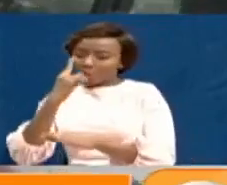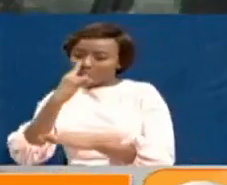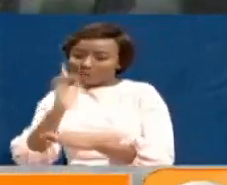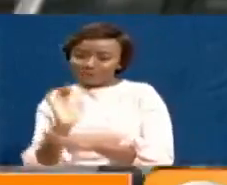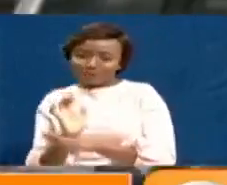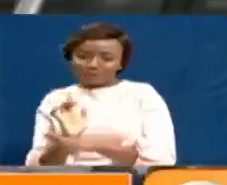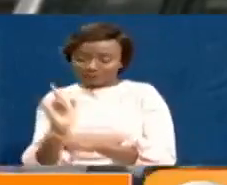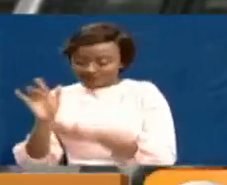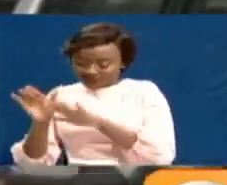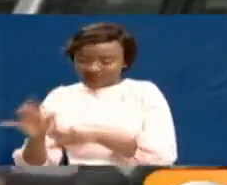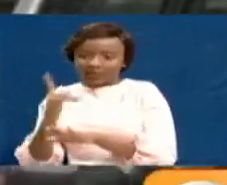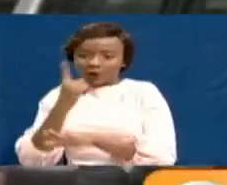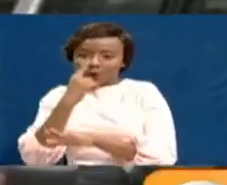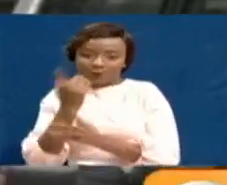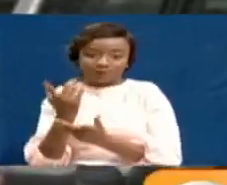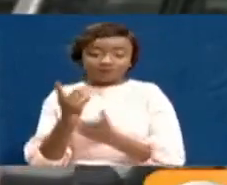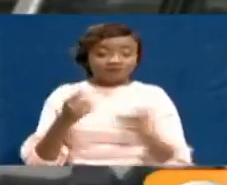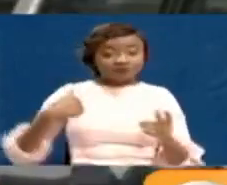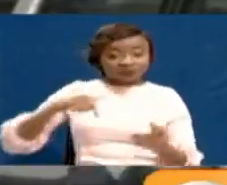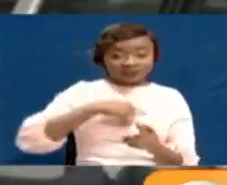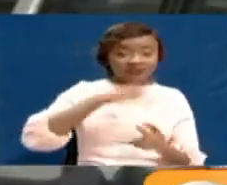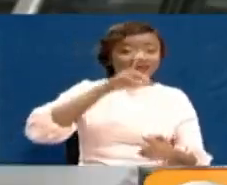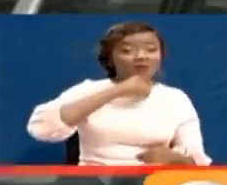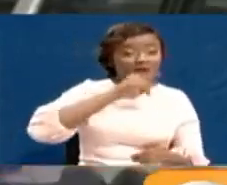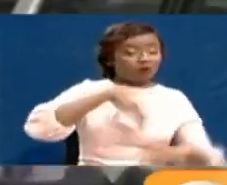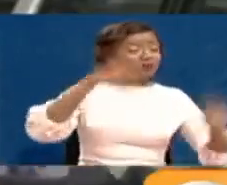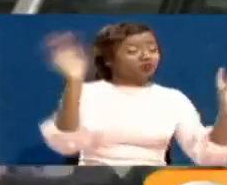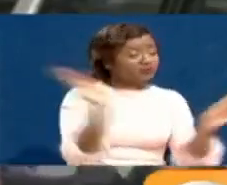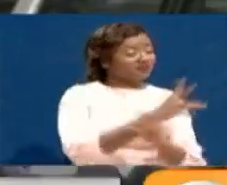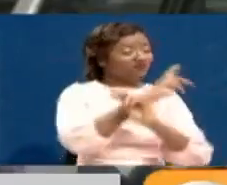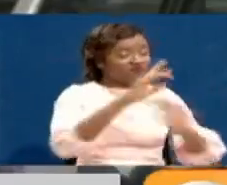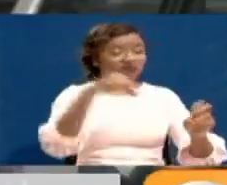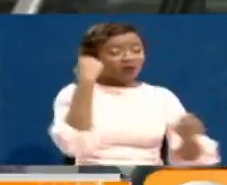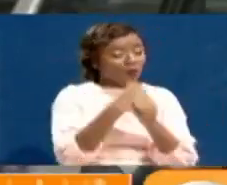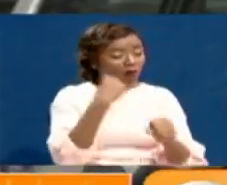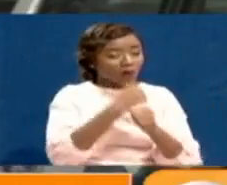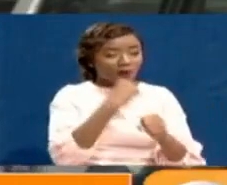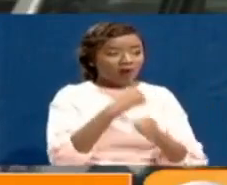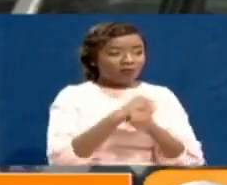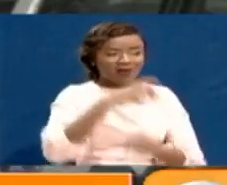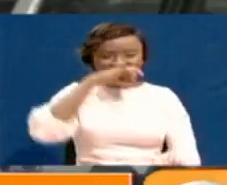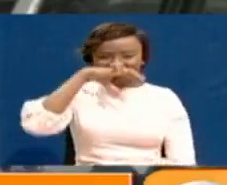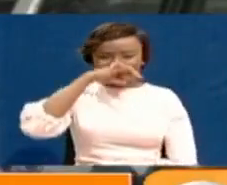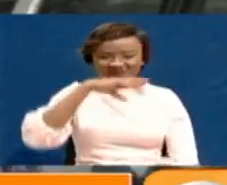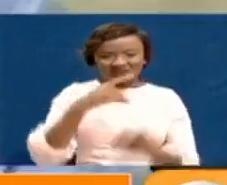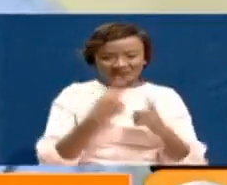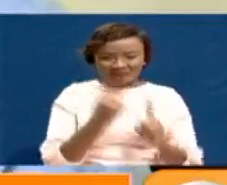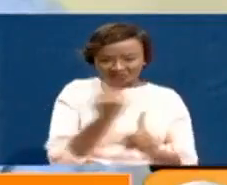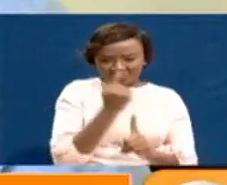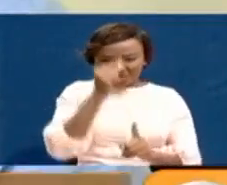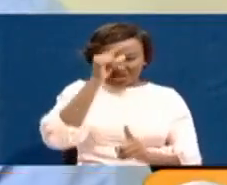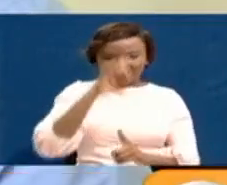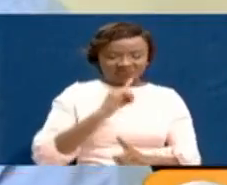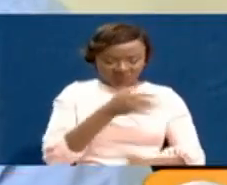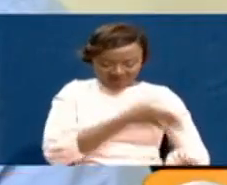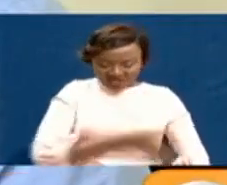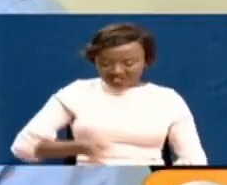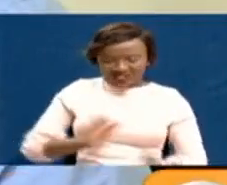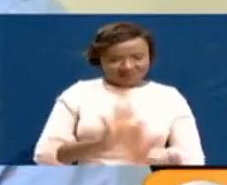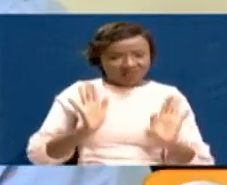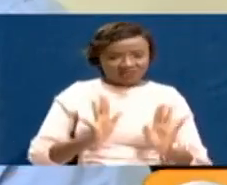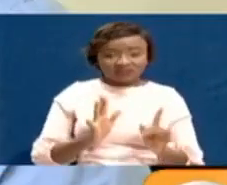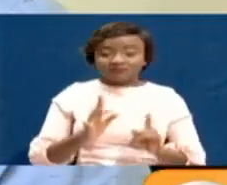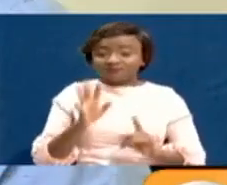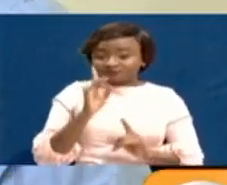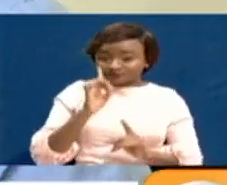are at home. Sisi kama wanaume tunatafuta. Isipokuwa tu ni ile kafyu tumewekewa. Dr. Moses